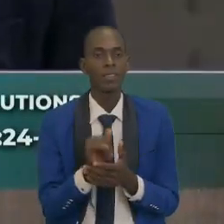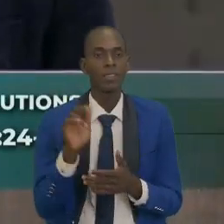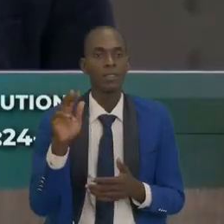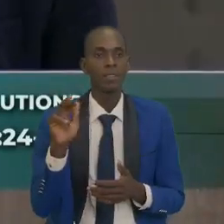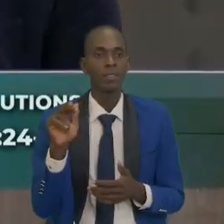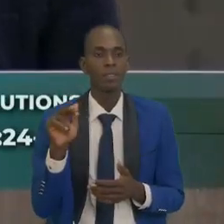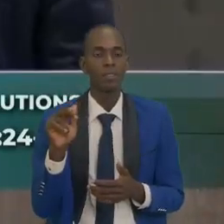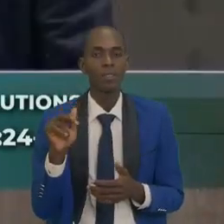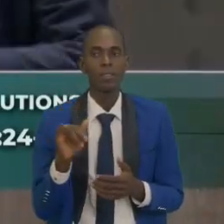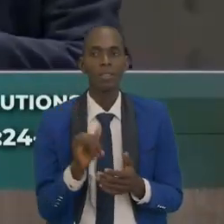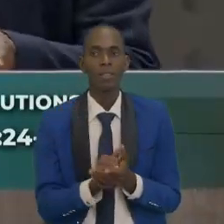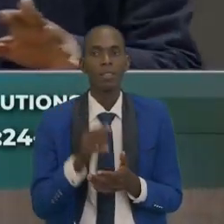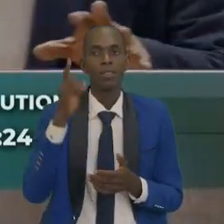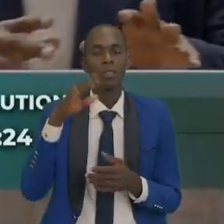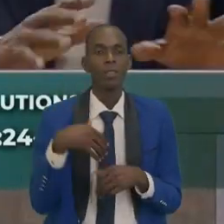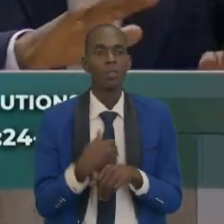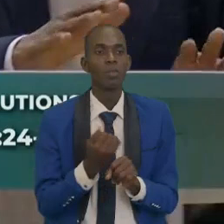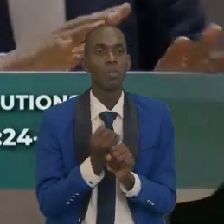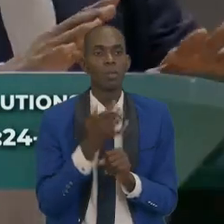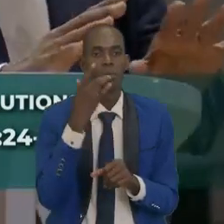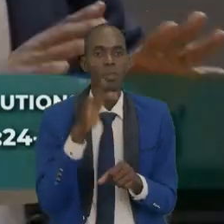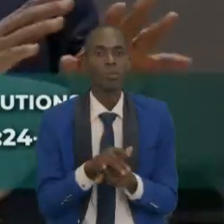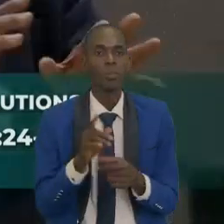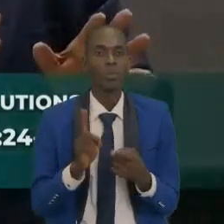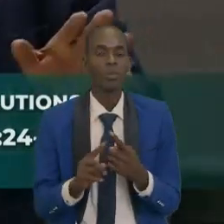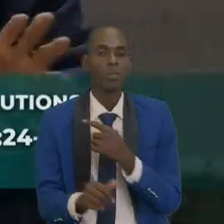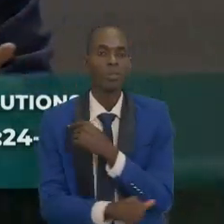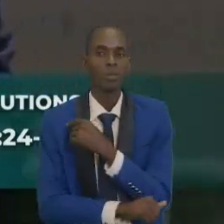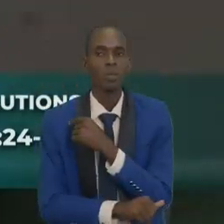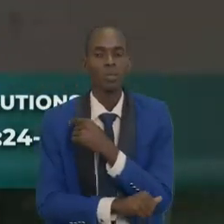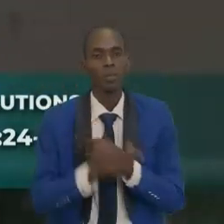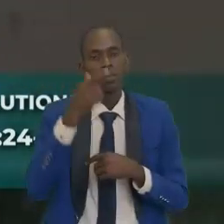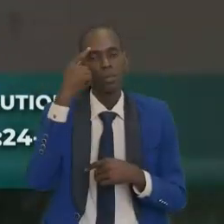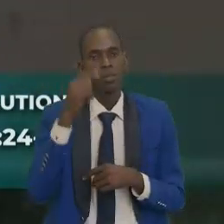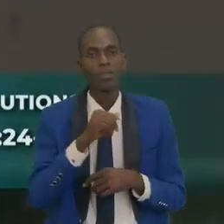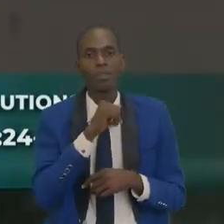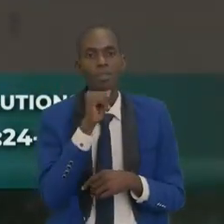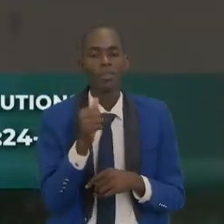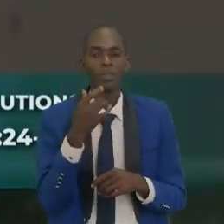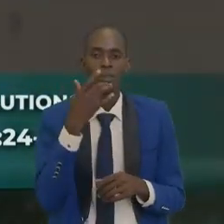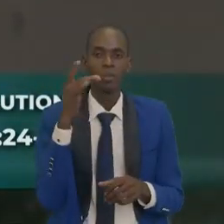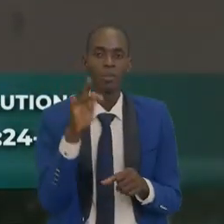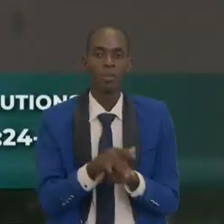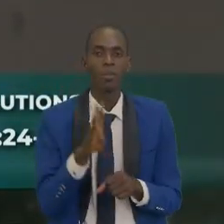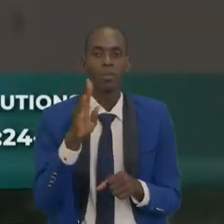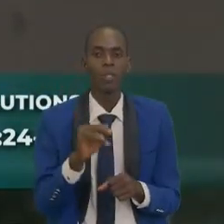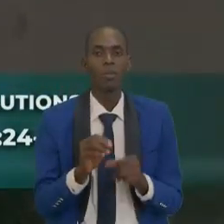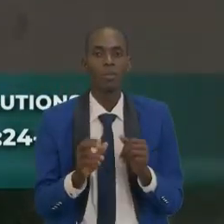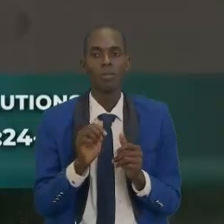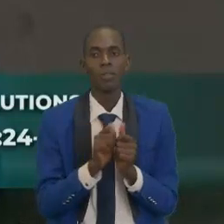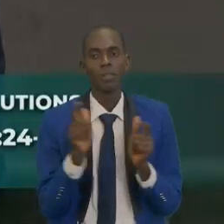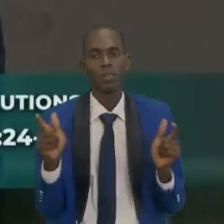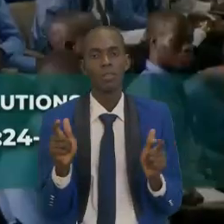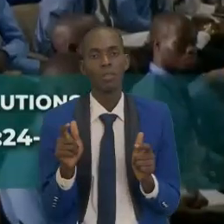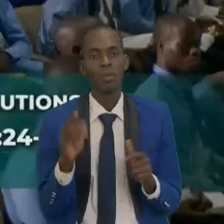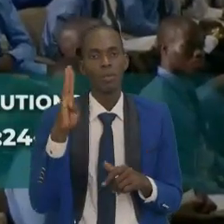promise to Abram because he could not swear by no greater a swore by